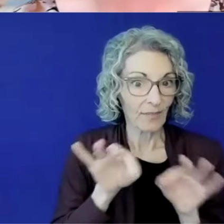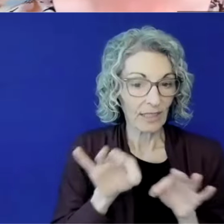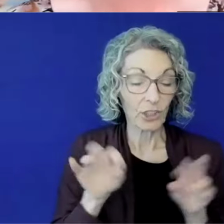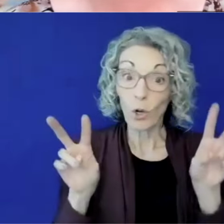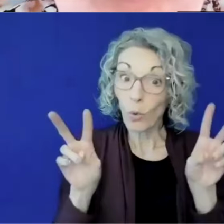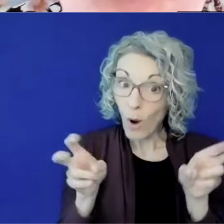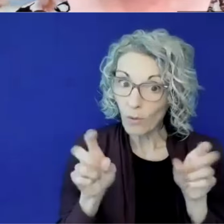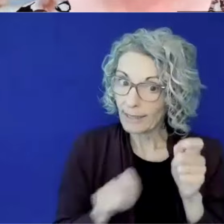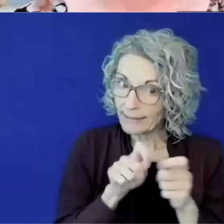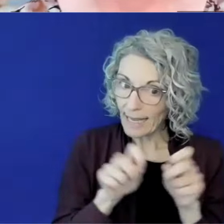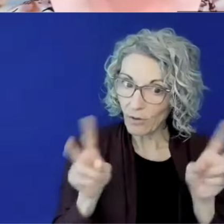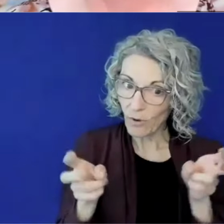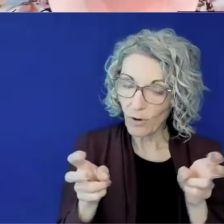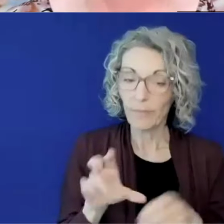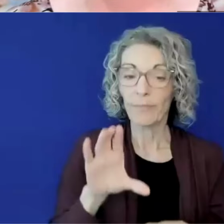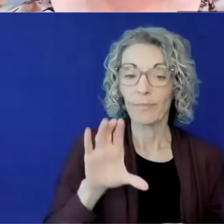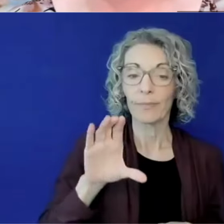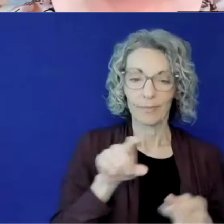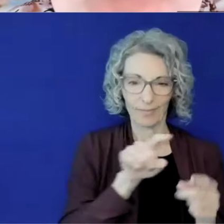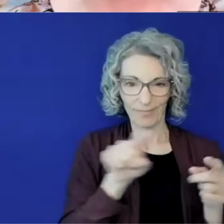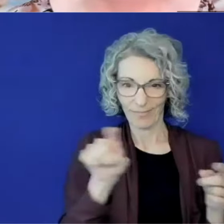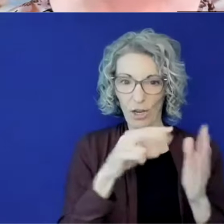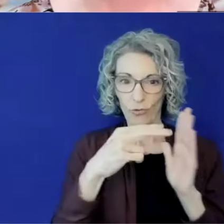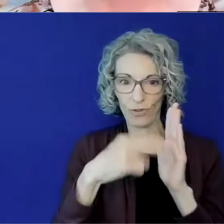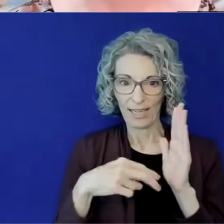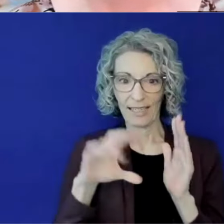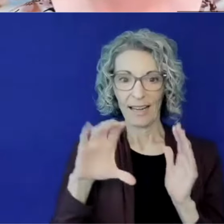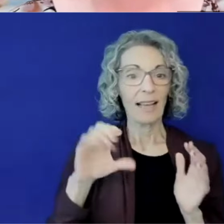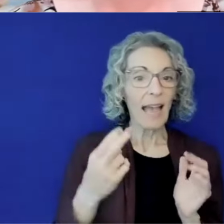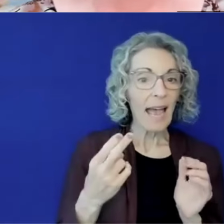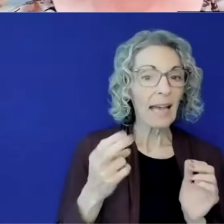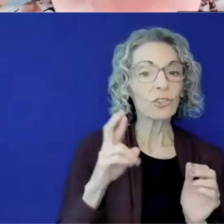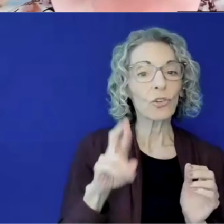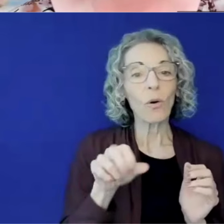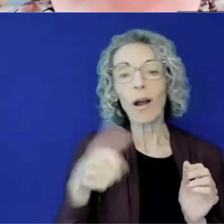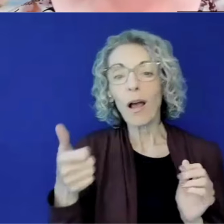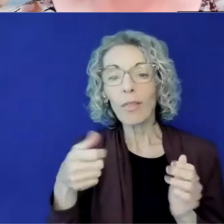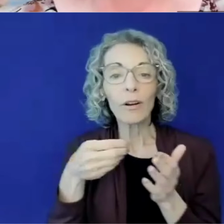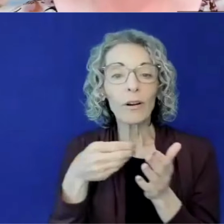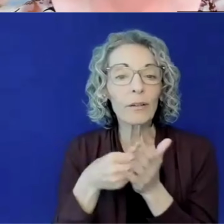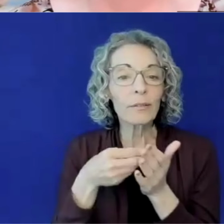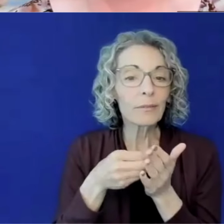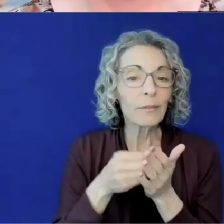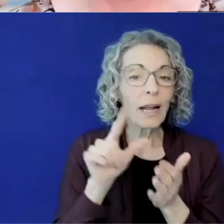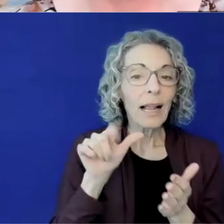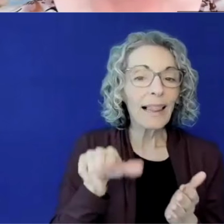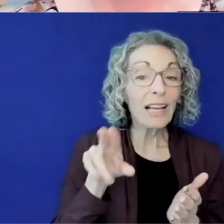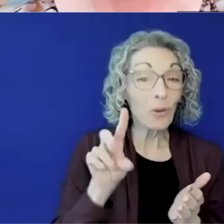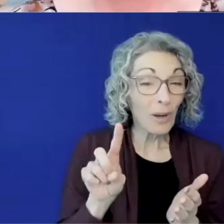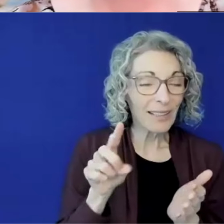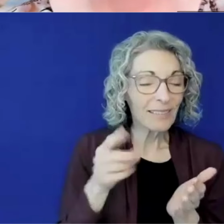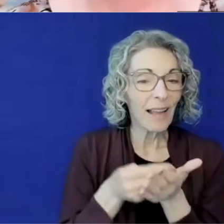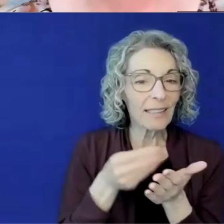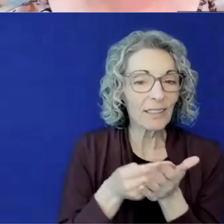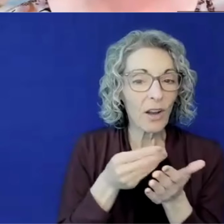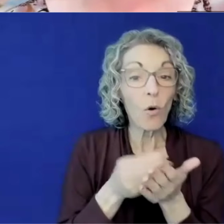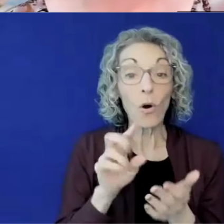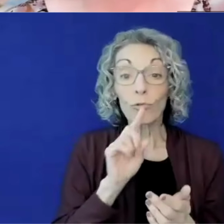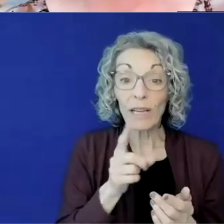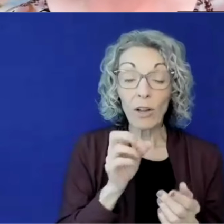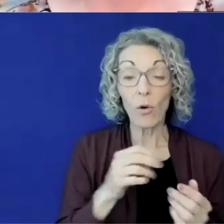quote: cash or other liquid assets or real or personal property